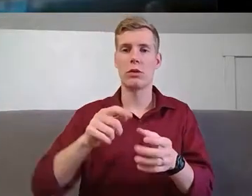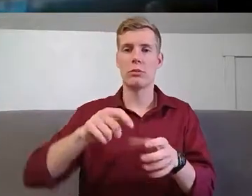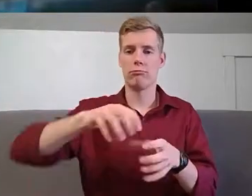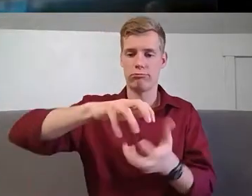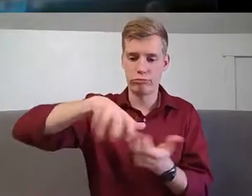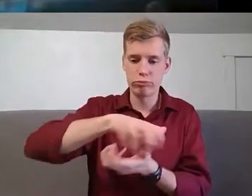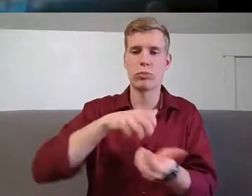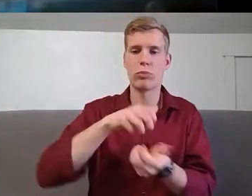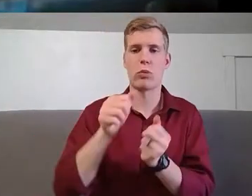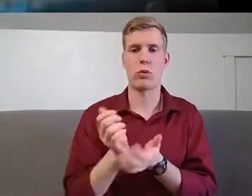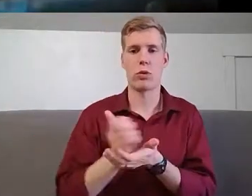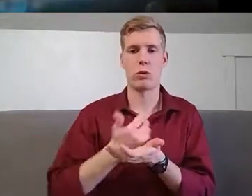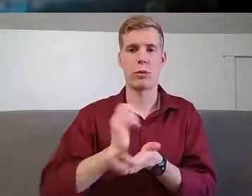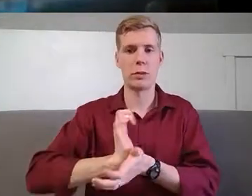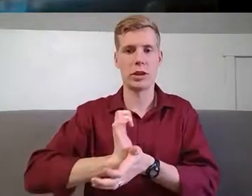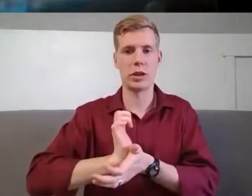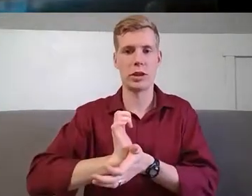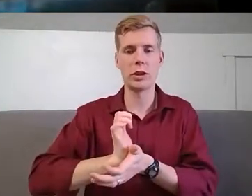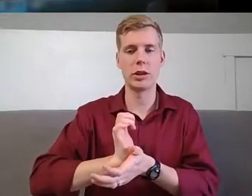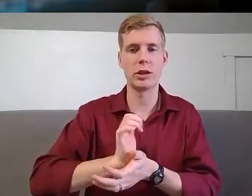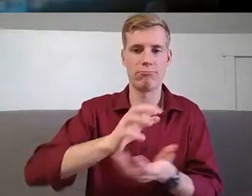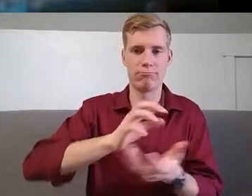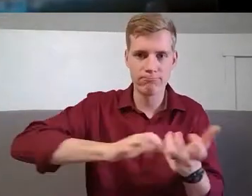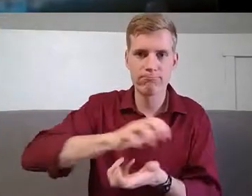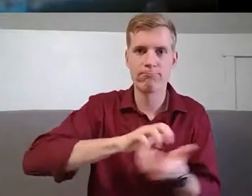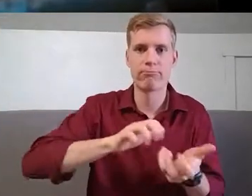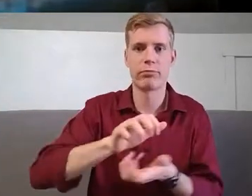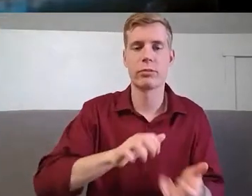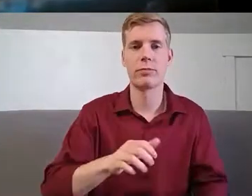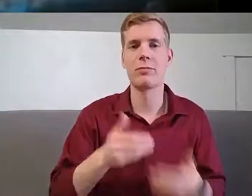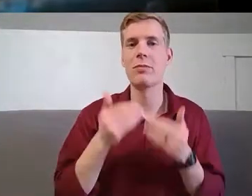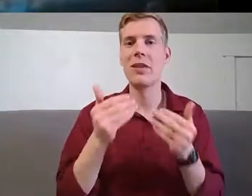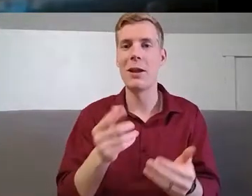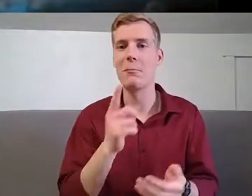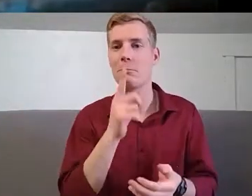the cream cheese before I add in the whipping cream. I'm going to mute myself again.